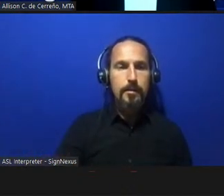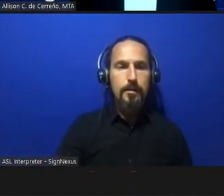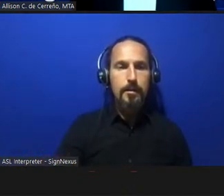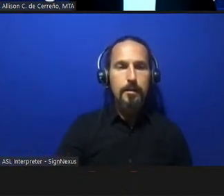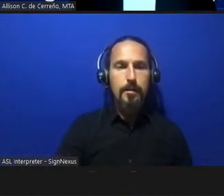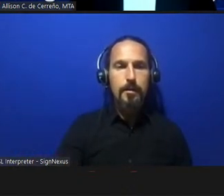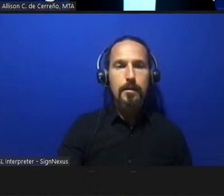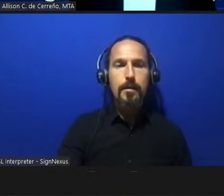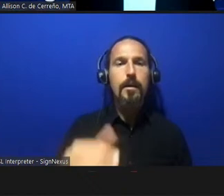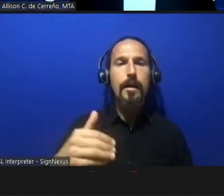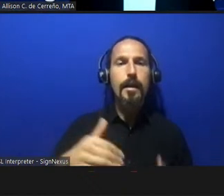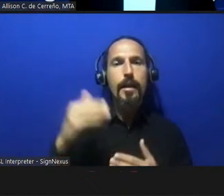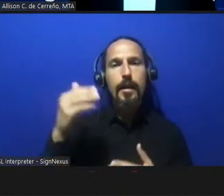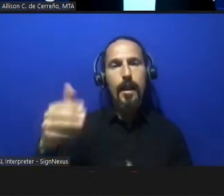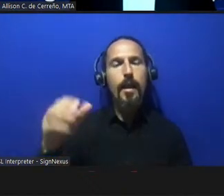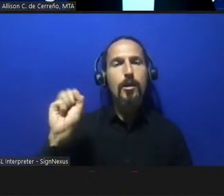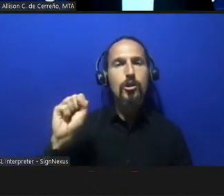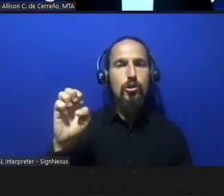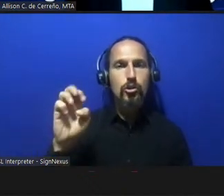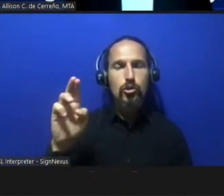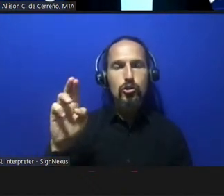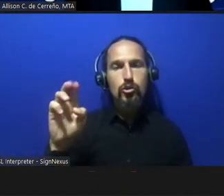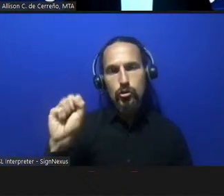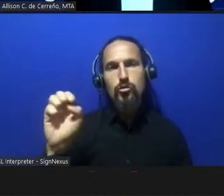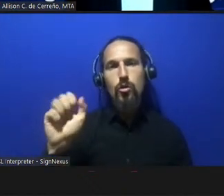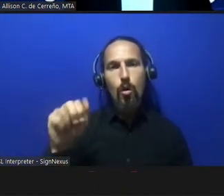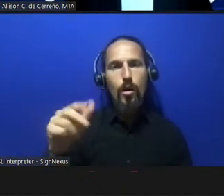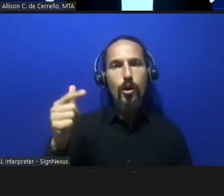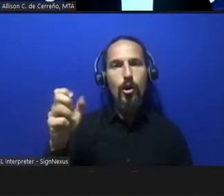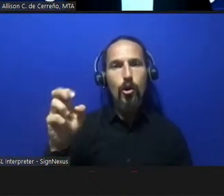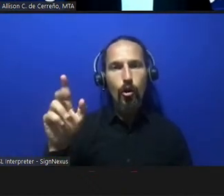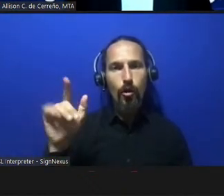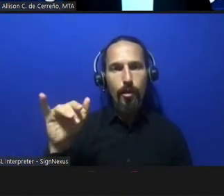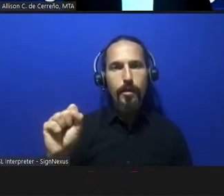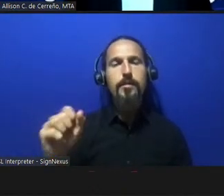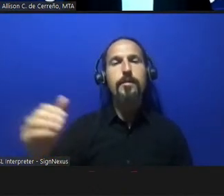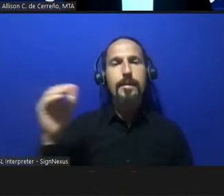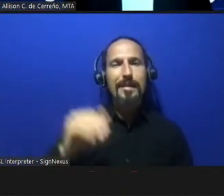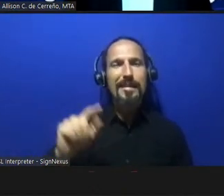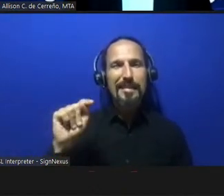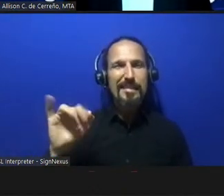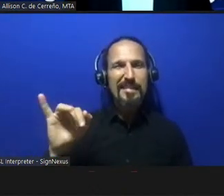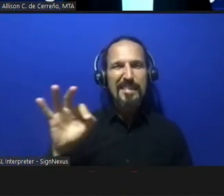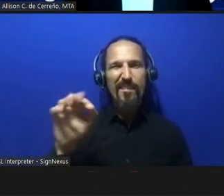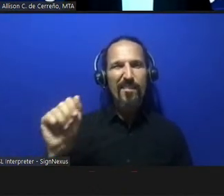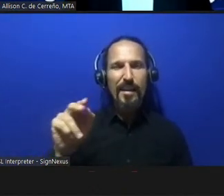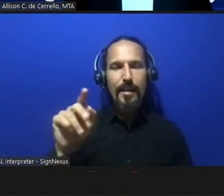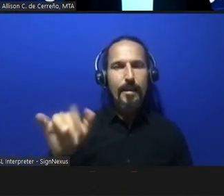our next speaker is sean gurliss followed by tiffany zhang